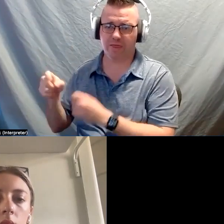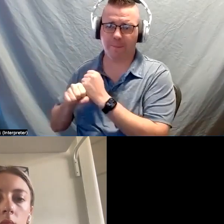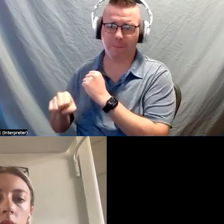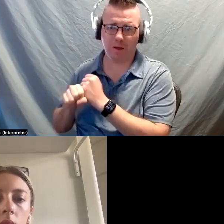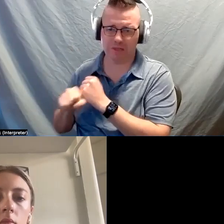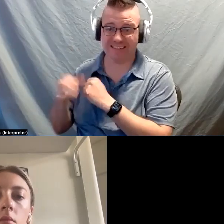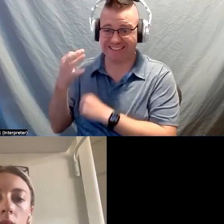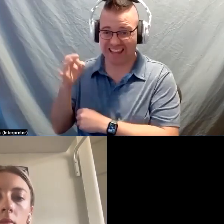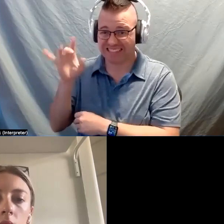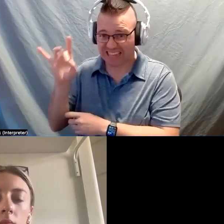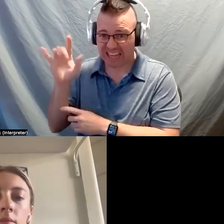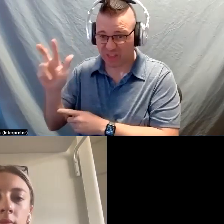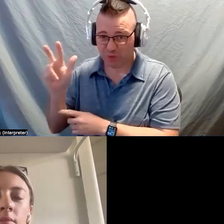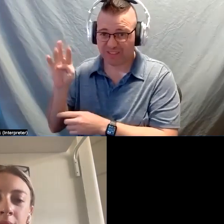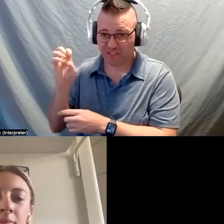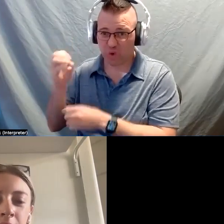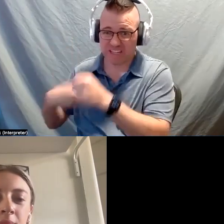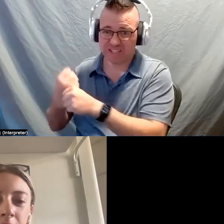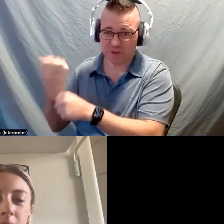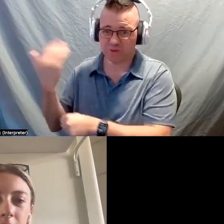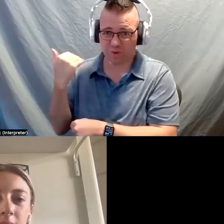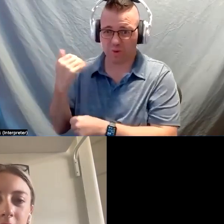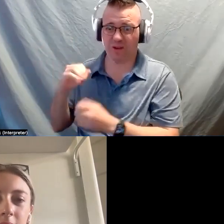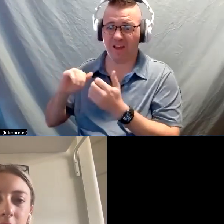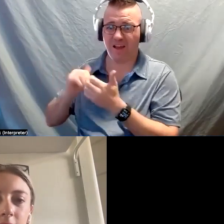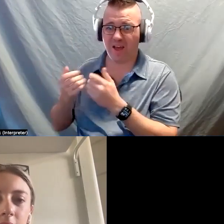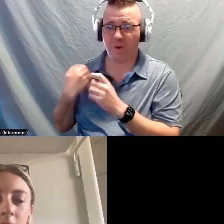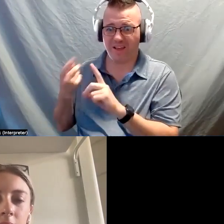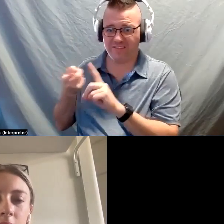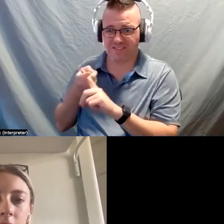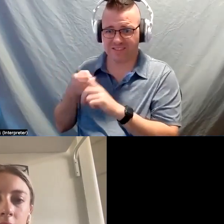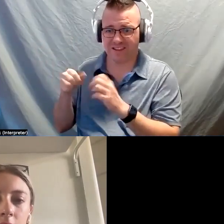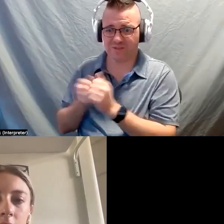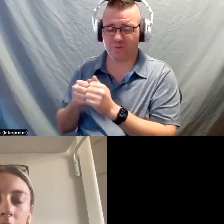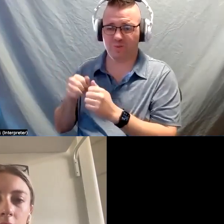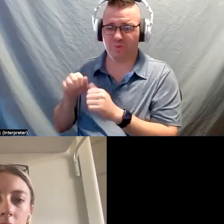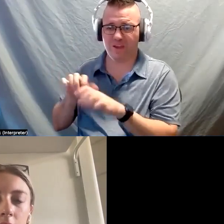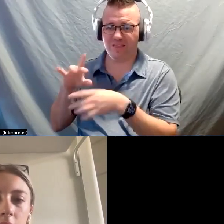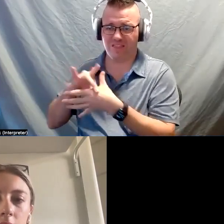in 1983, How to Have Sex in an Epidemic,